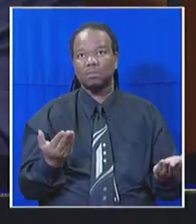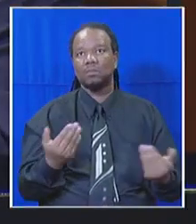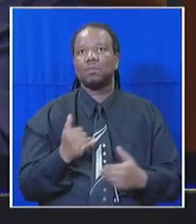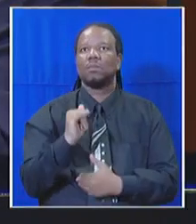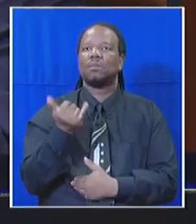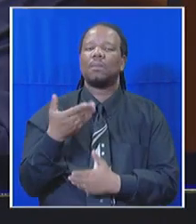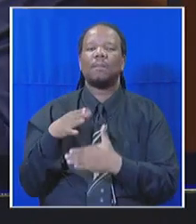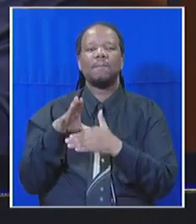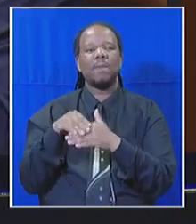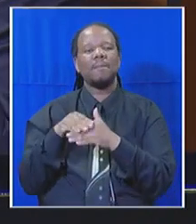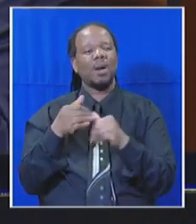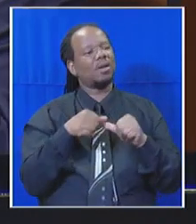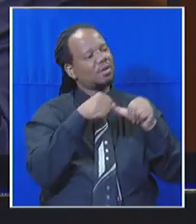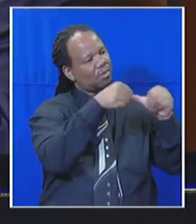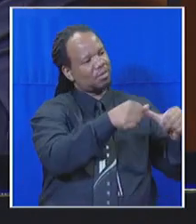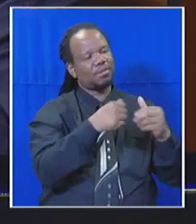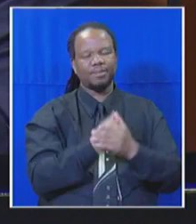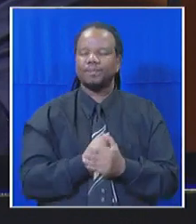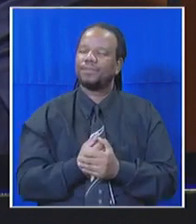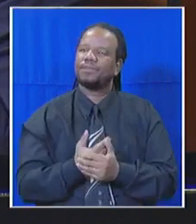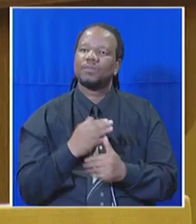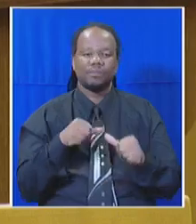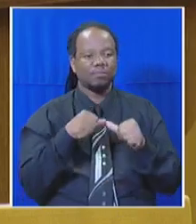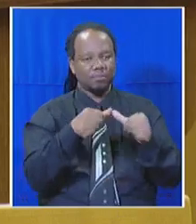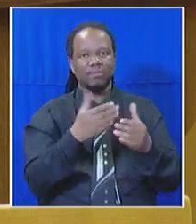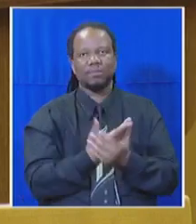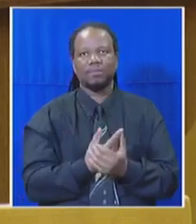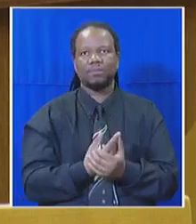Honorable member, proceed. Proceed.